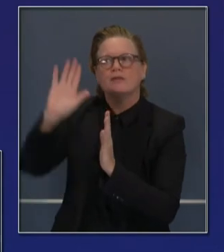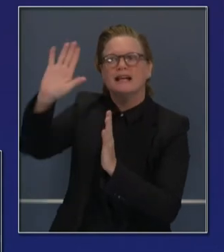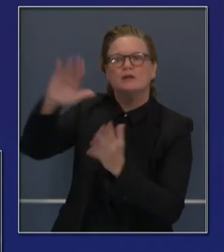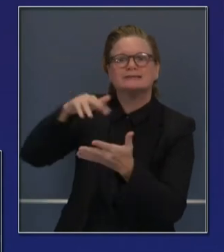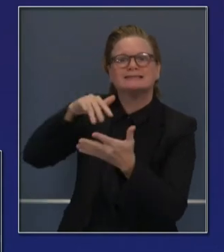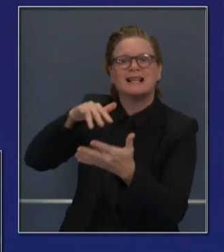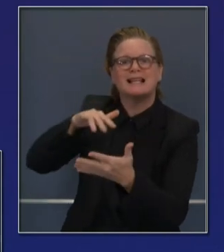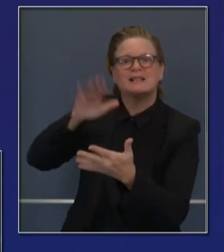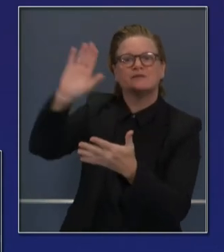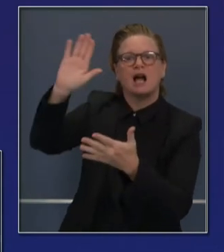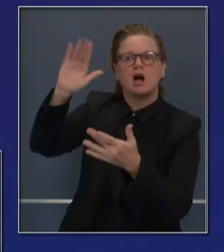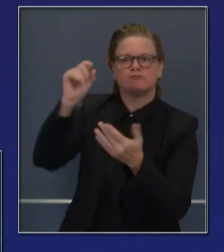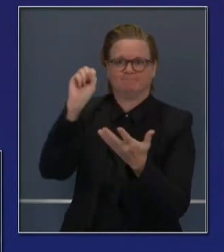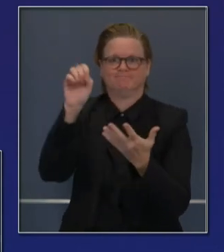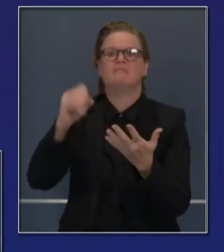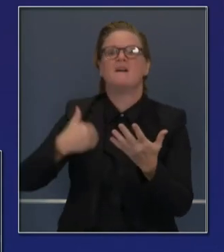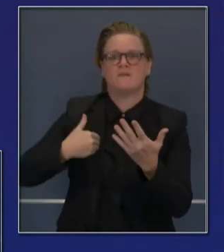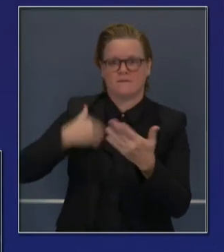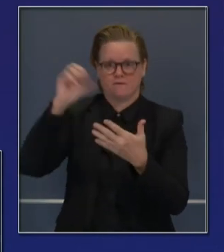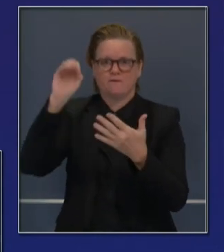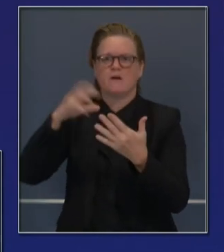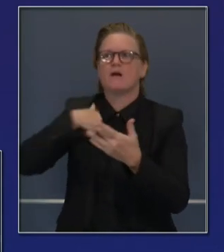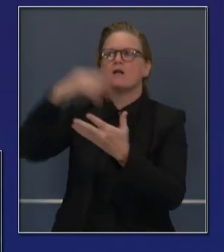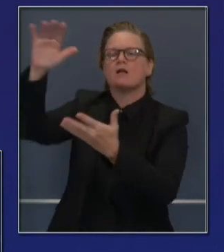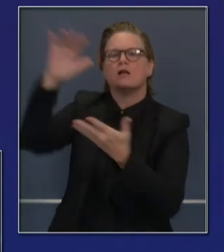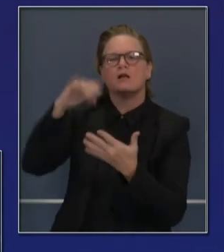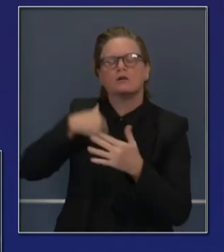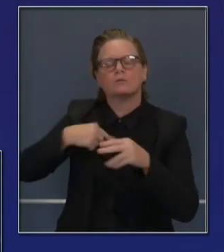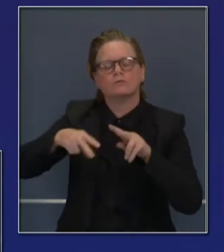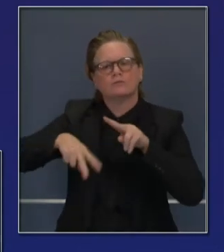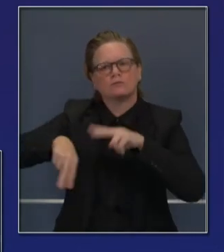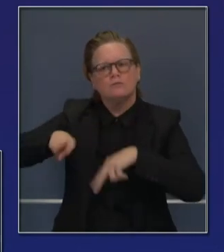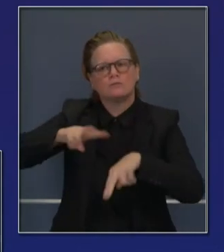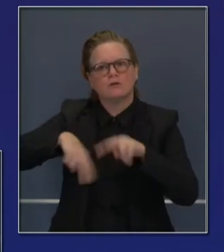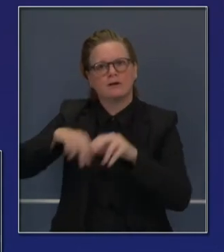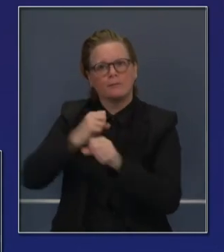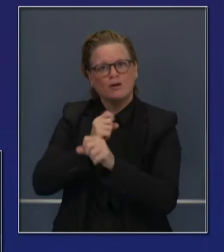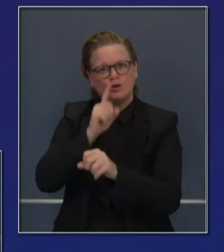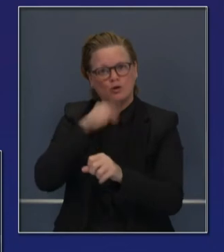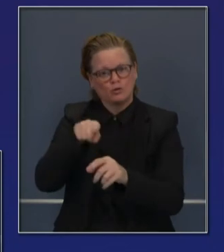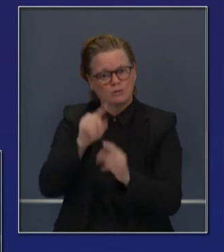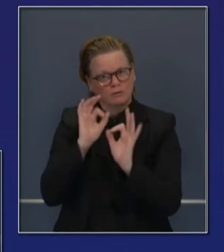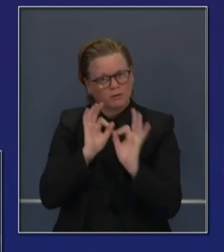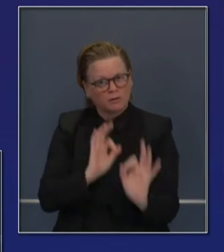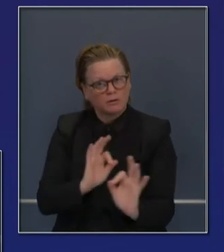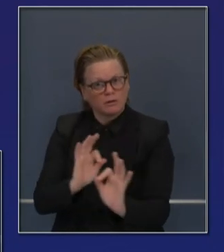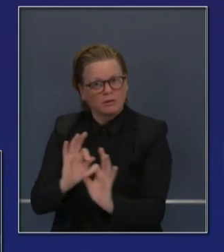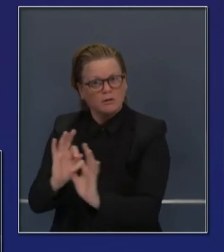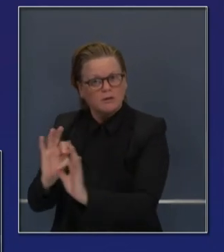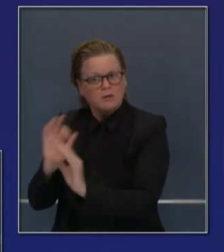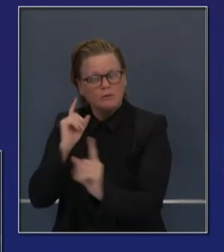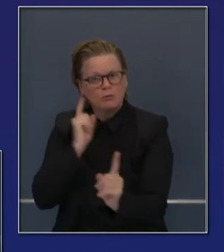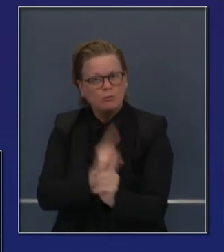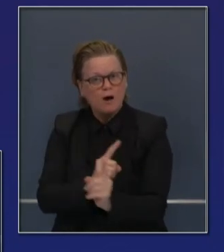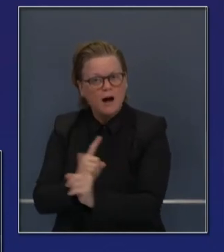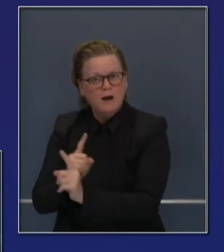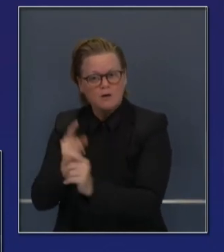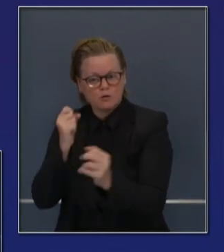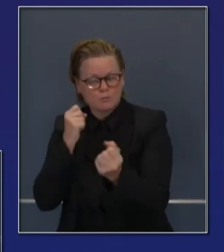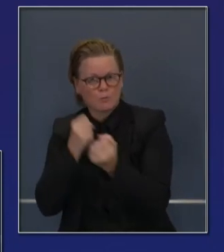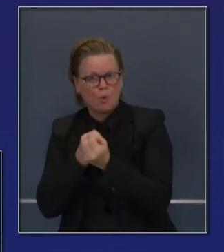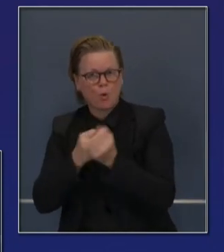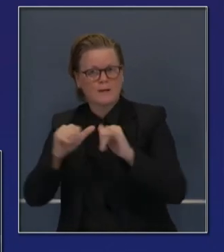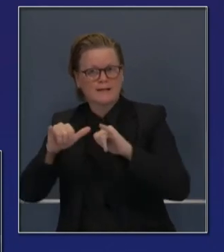we wanted people who are familiar with California, who live across our state, who look like Californians,